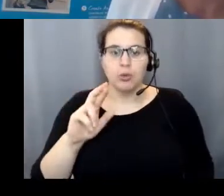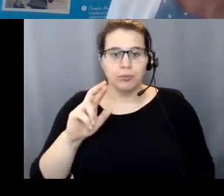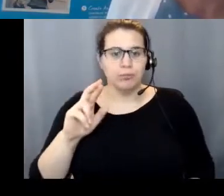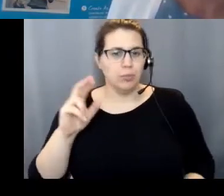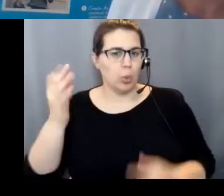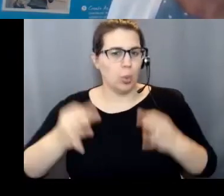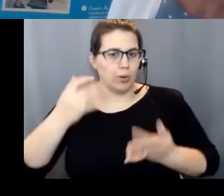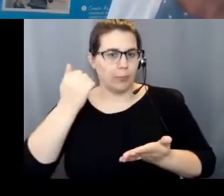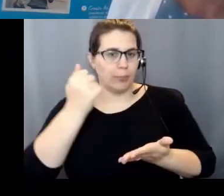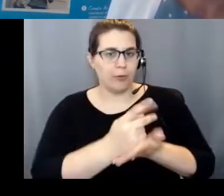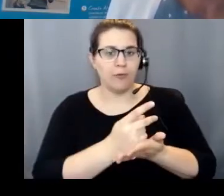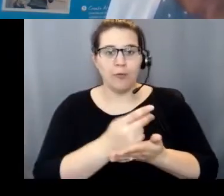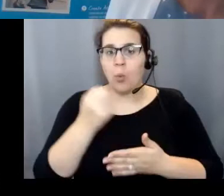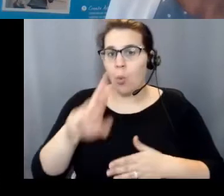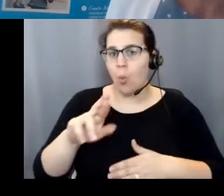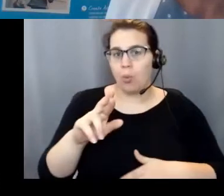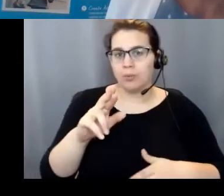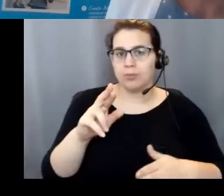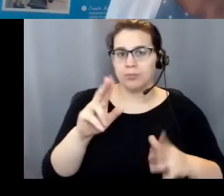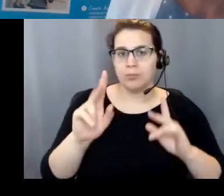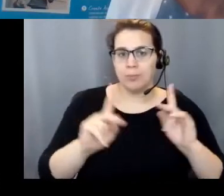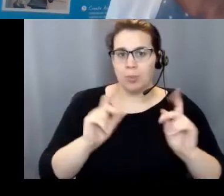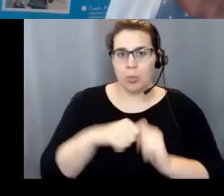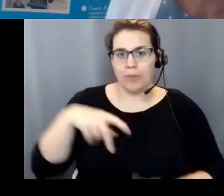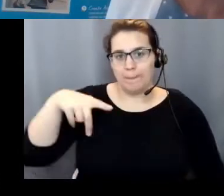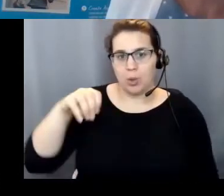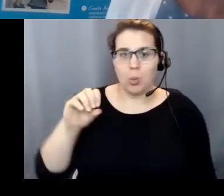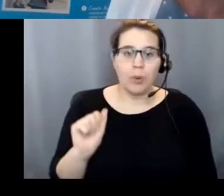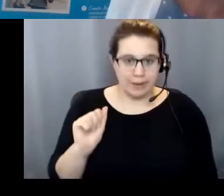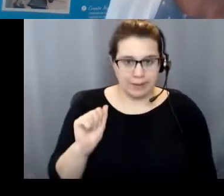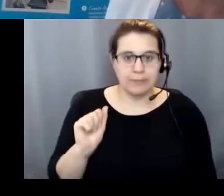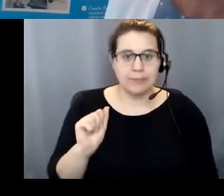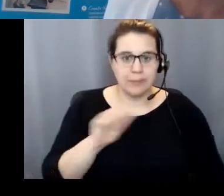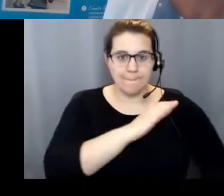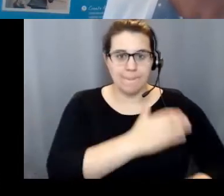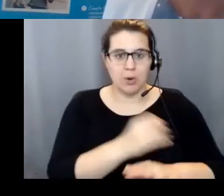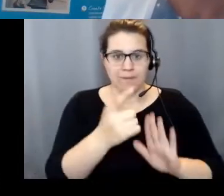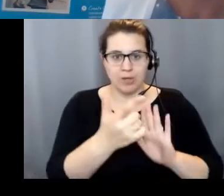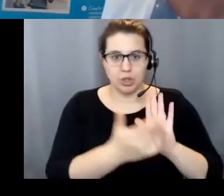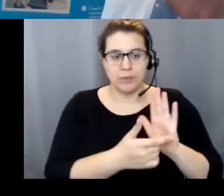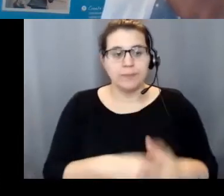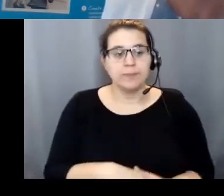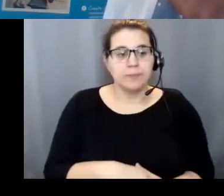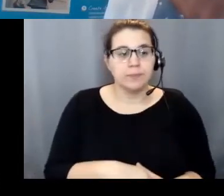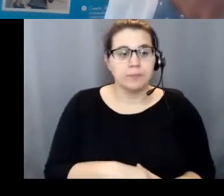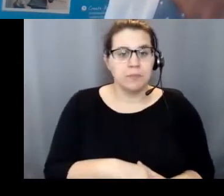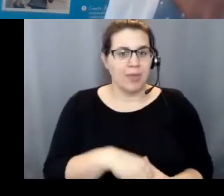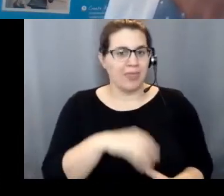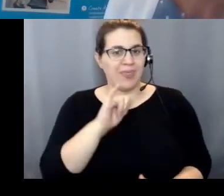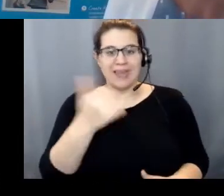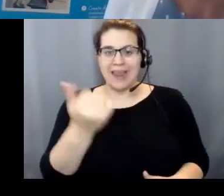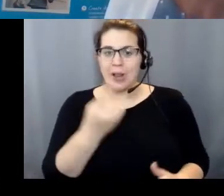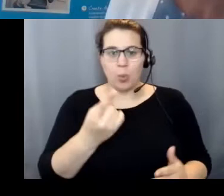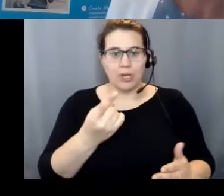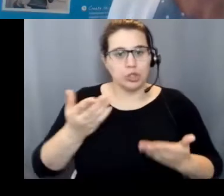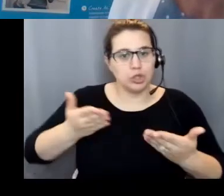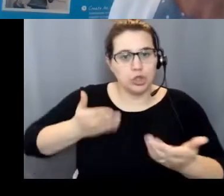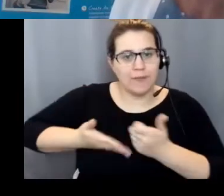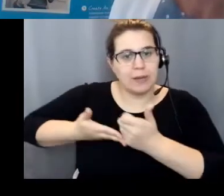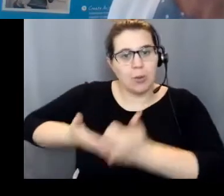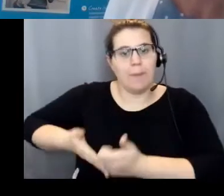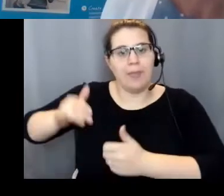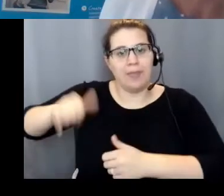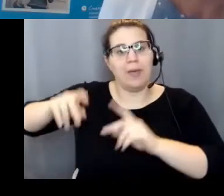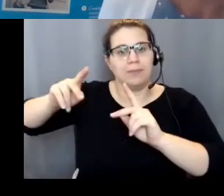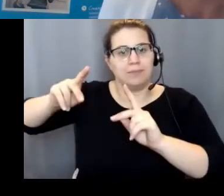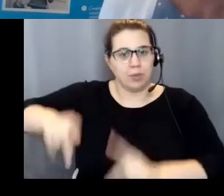under a power of attorney. And this can be anyone that's willing to serve in this capacity on behalf of the beneficiary. Note that the power of